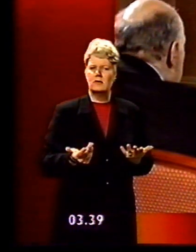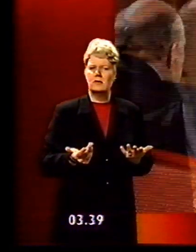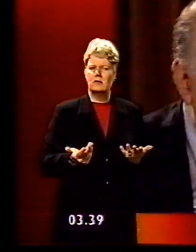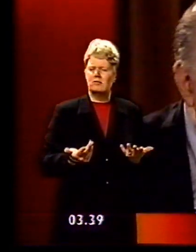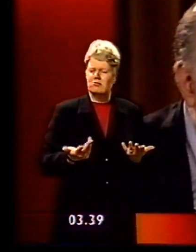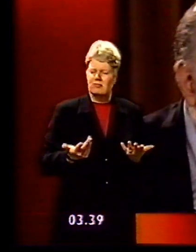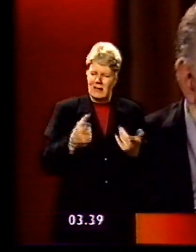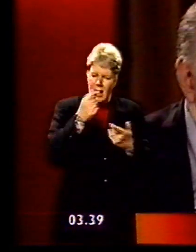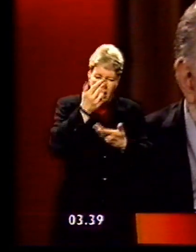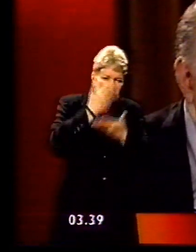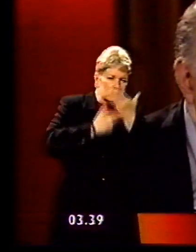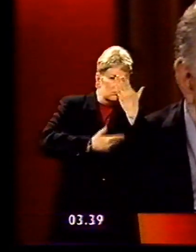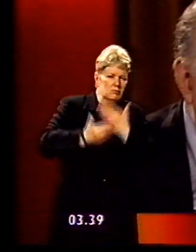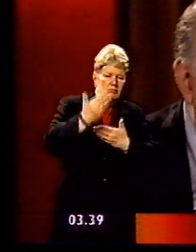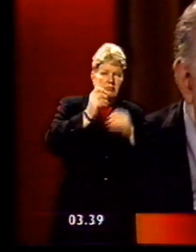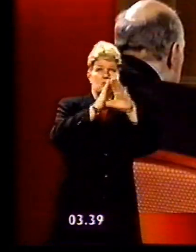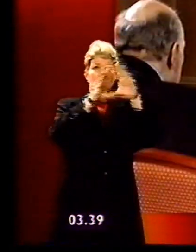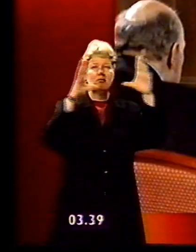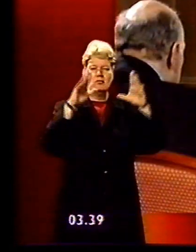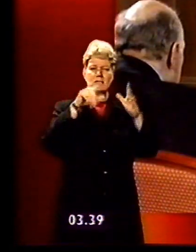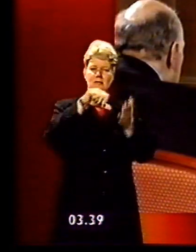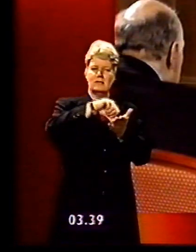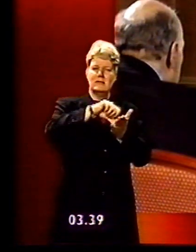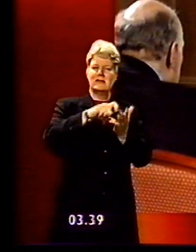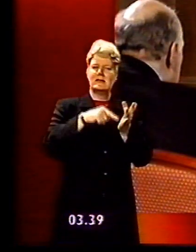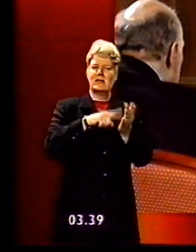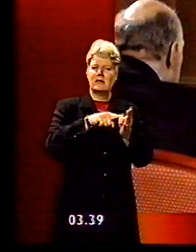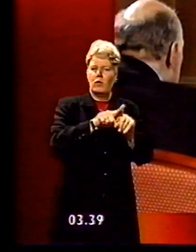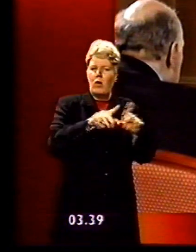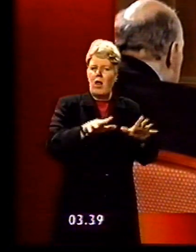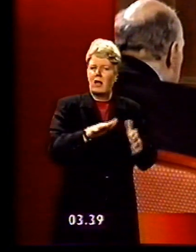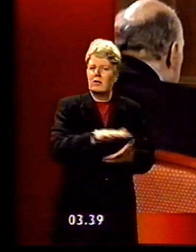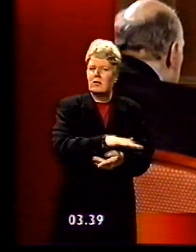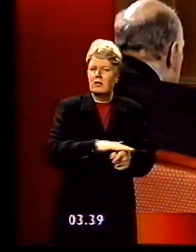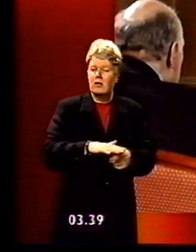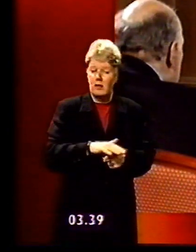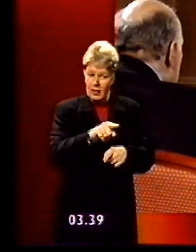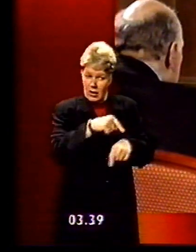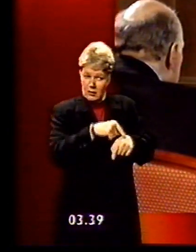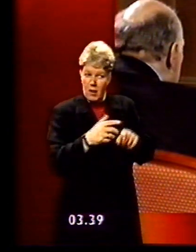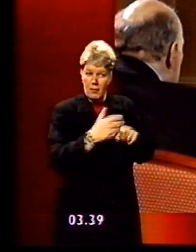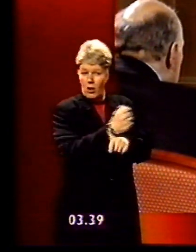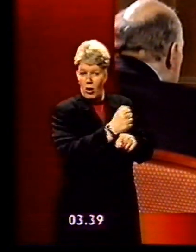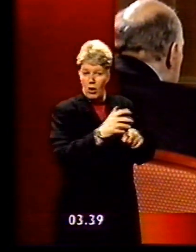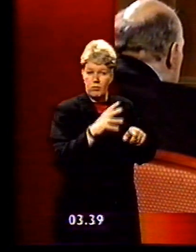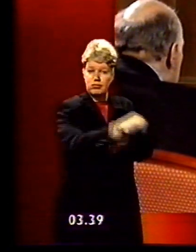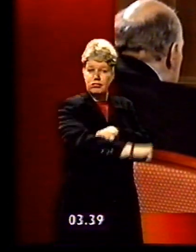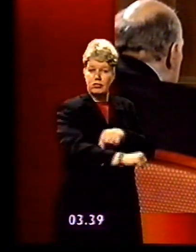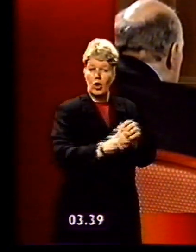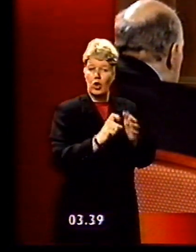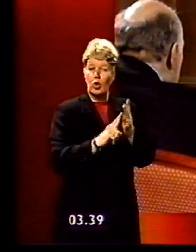Paint me a picture of what the city was like during that time. At the coup? Yes.